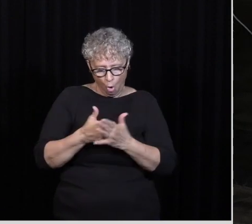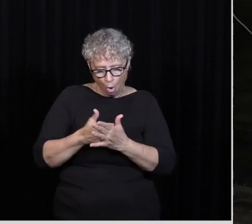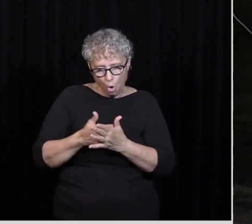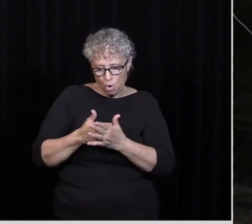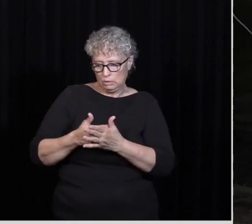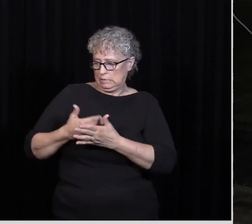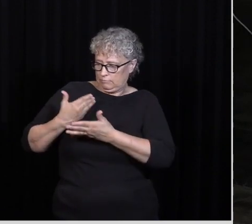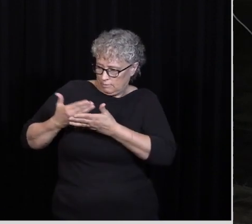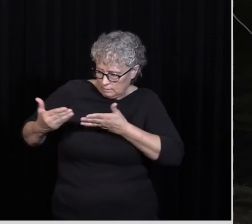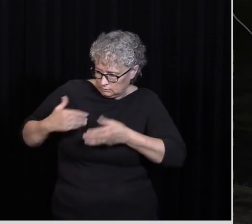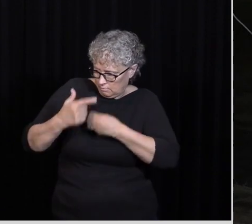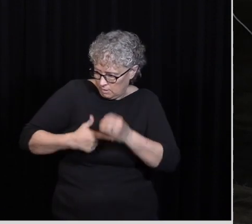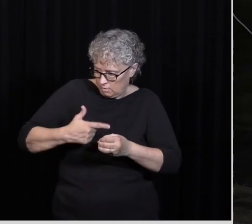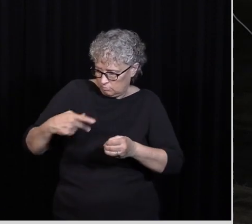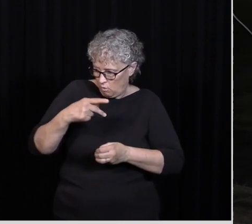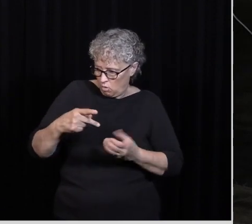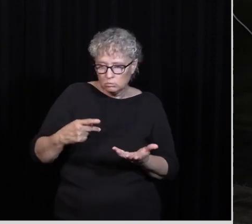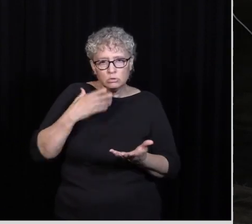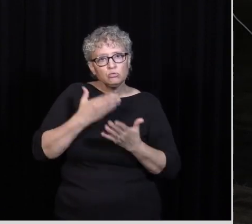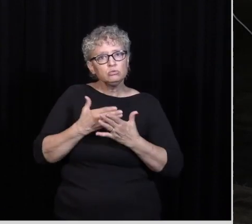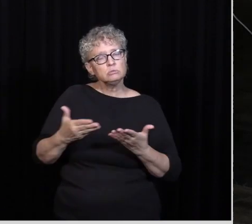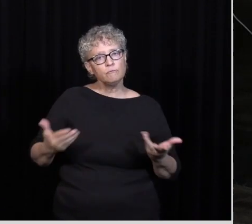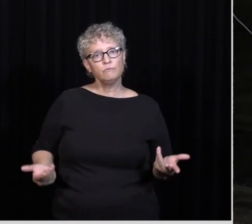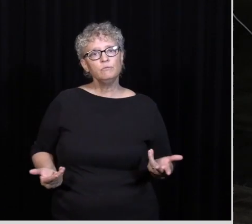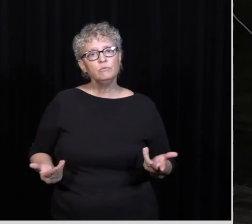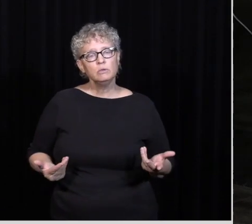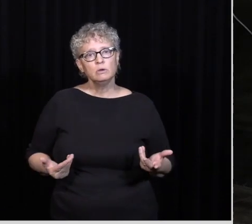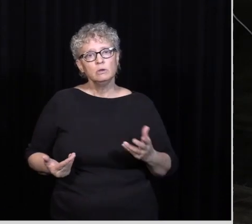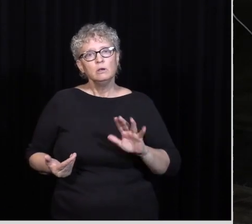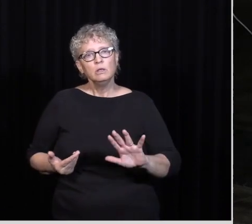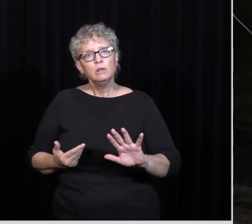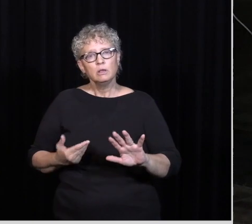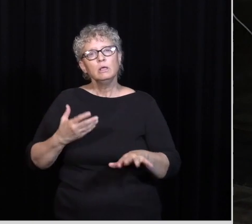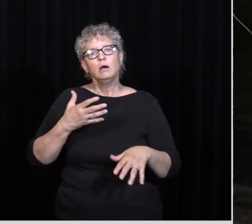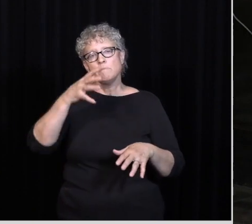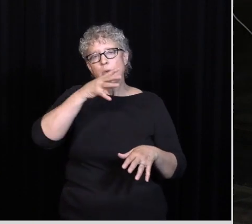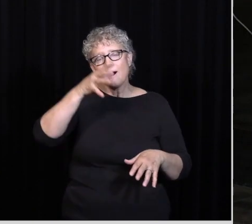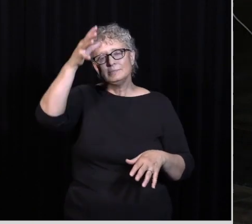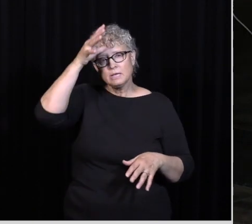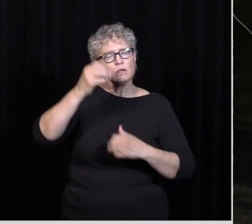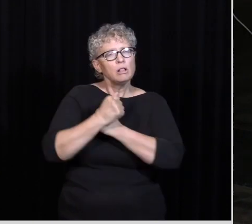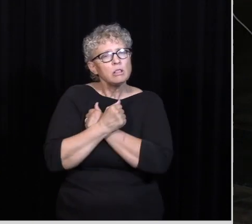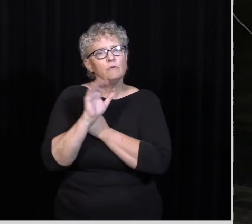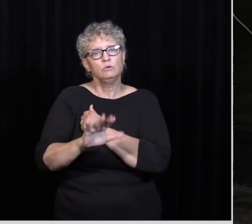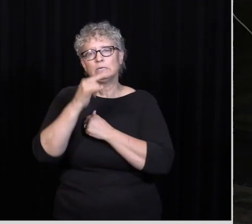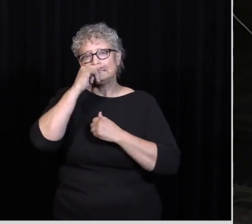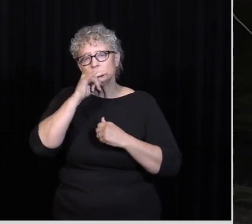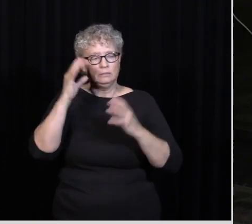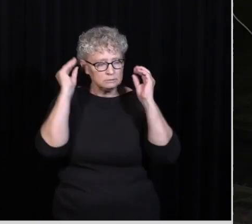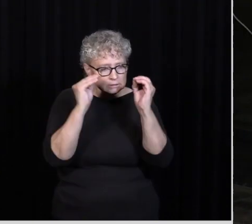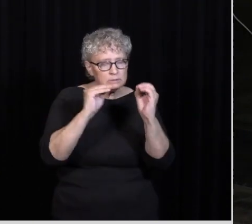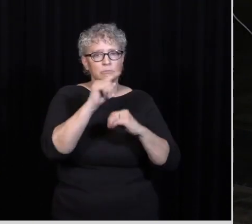Paul It's Good Stuff Just I mean Get that Mom and Dad Love your Kids And teach Them about